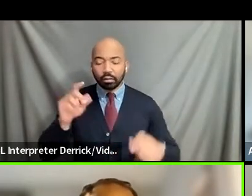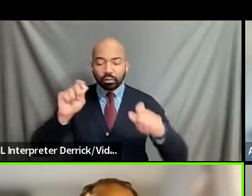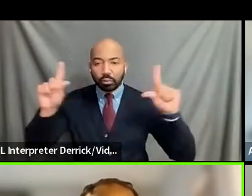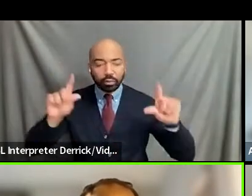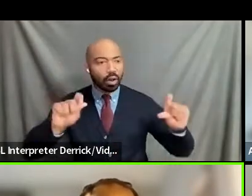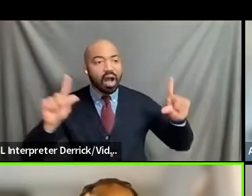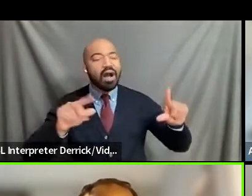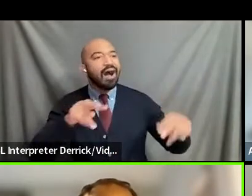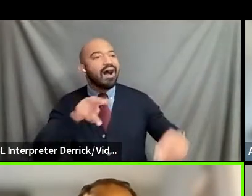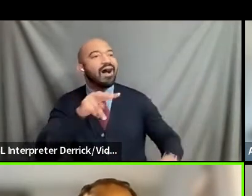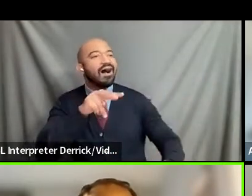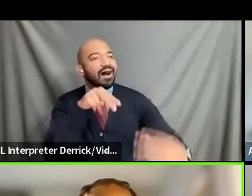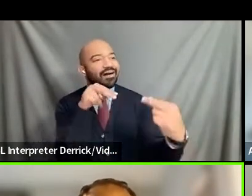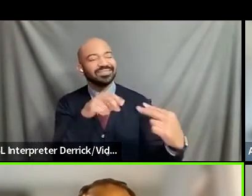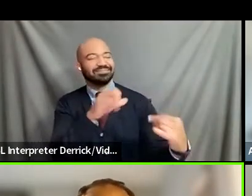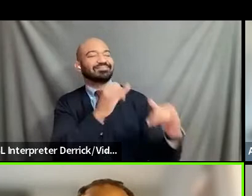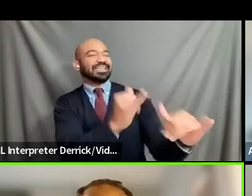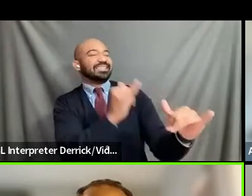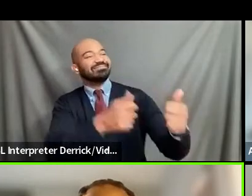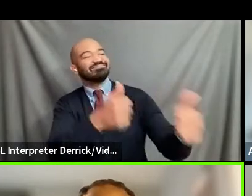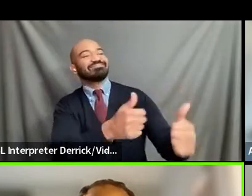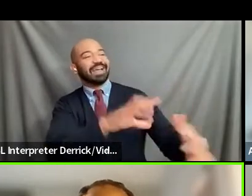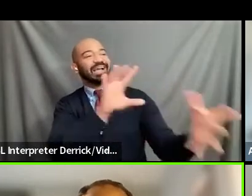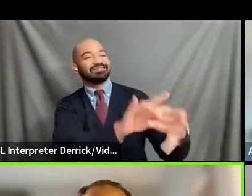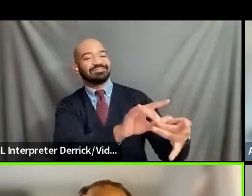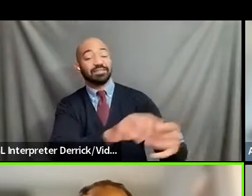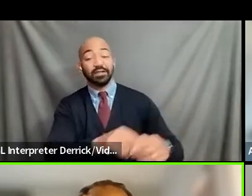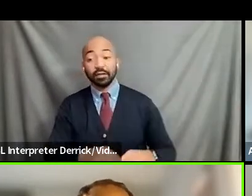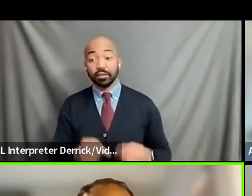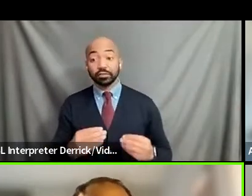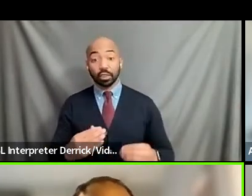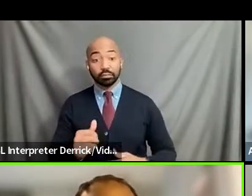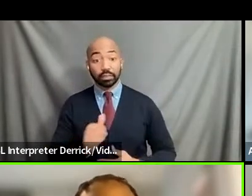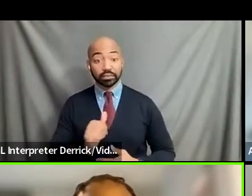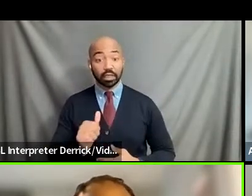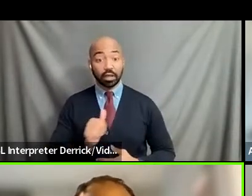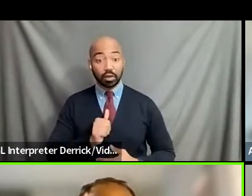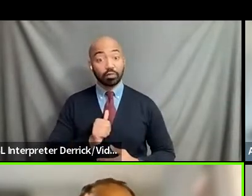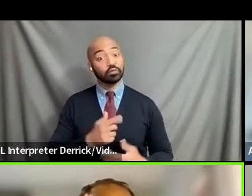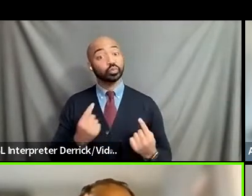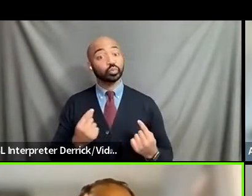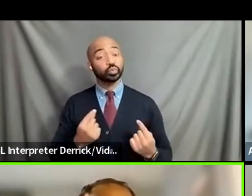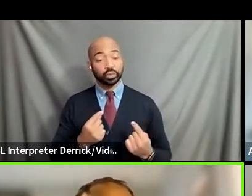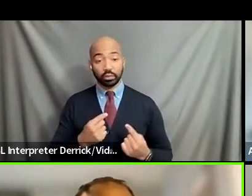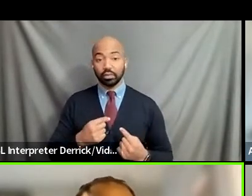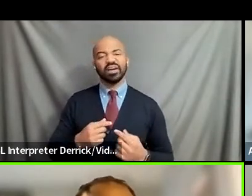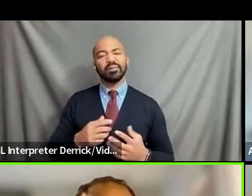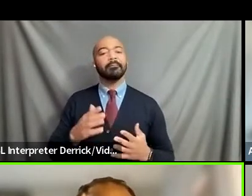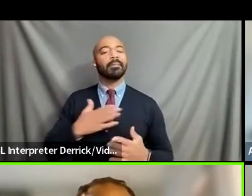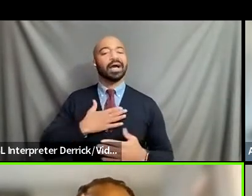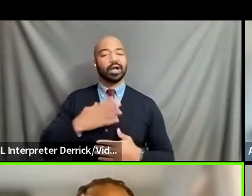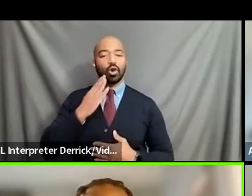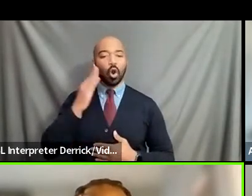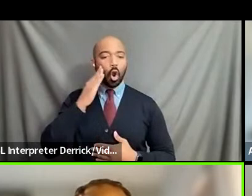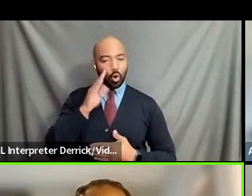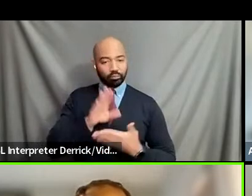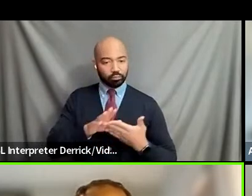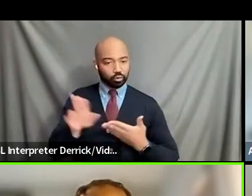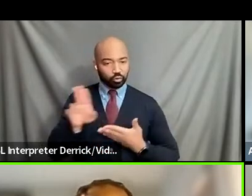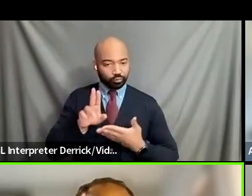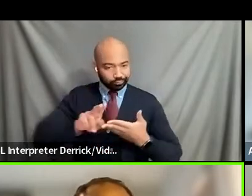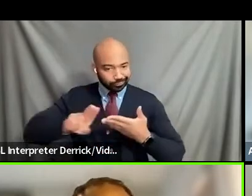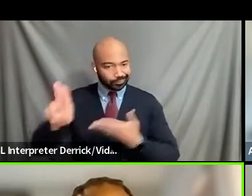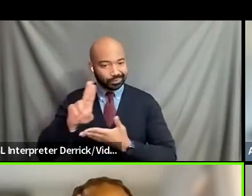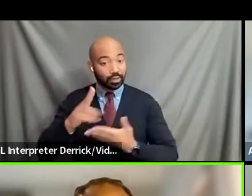relationships. And a lot of what I have done is looking at my home institution, even though they may not be in